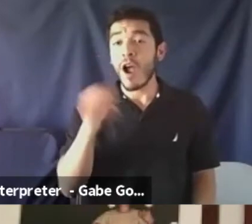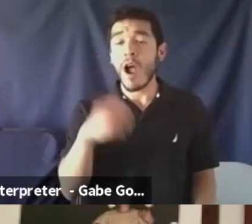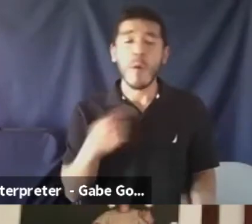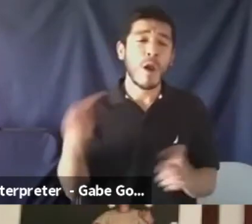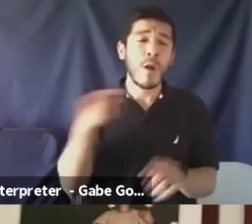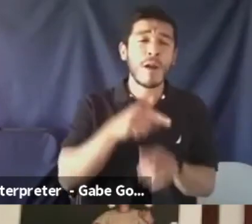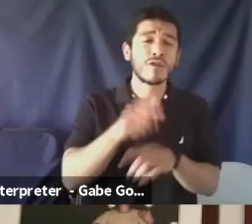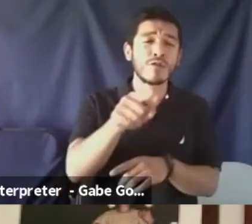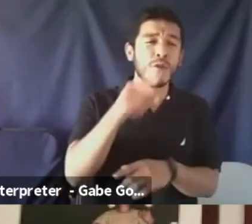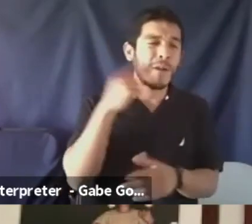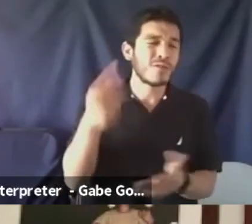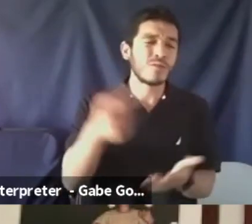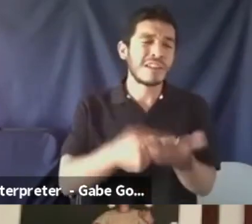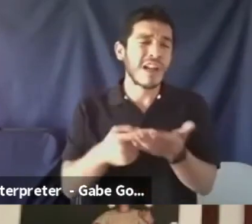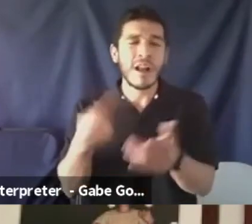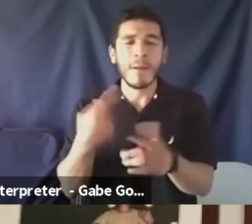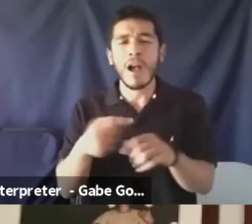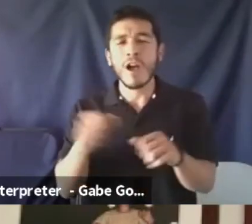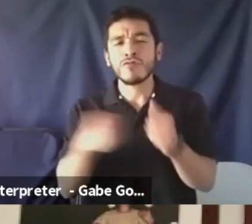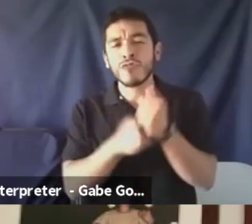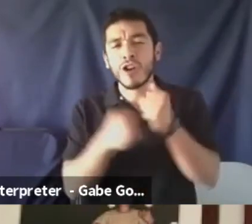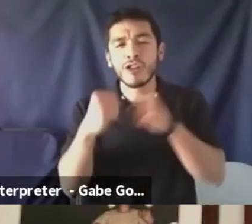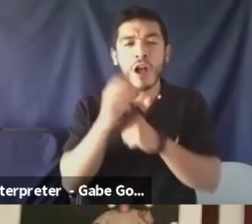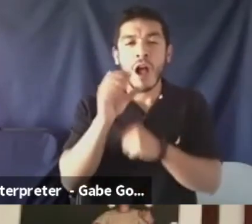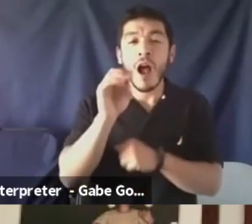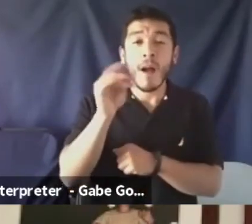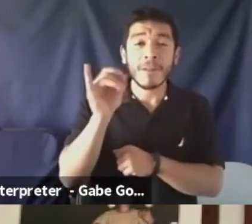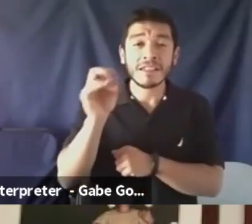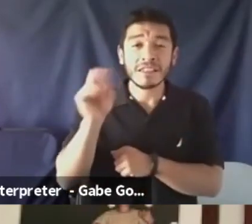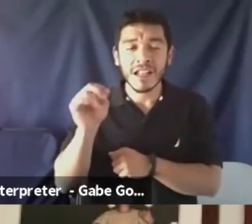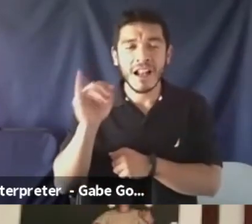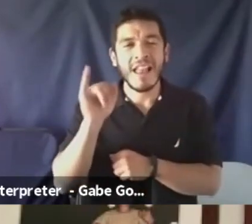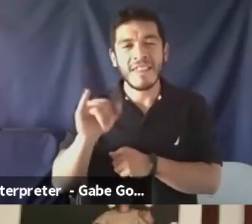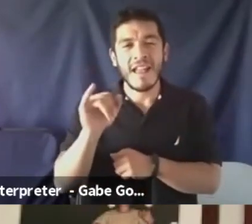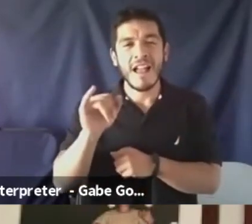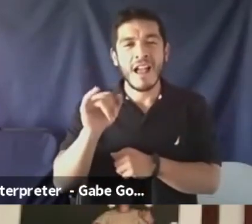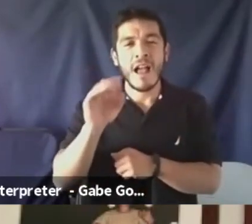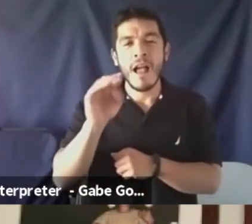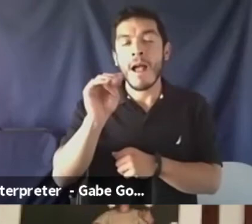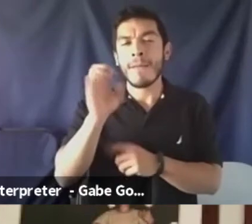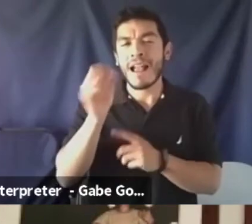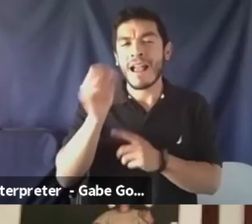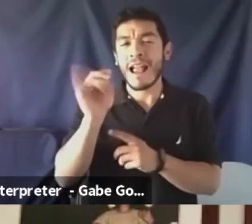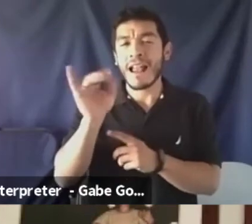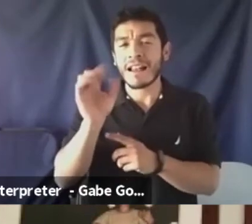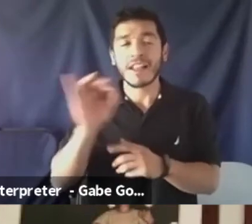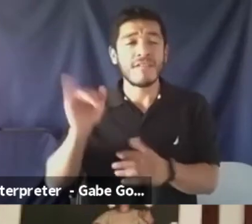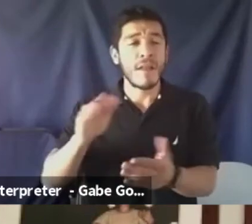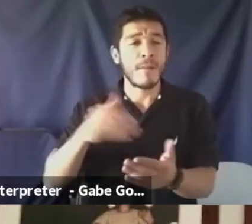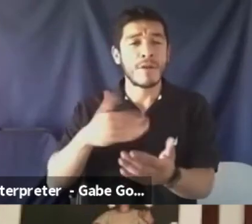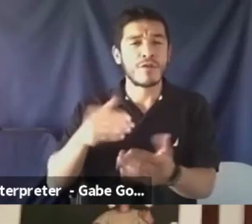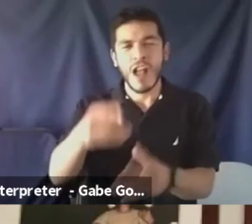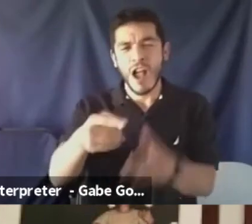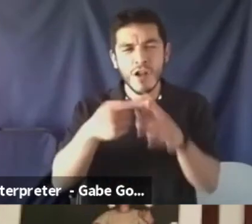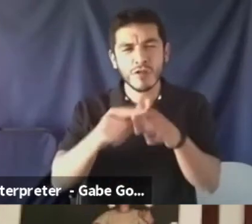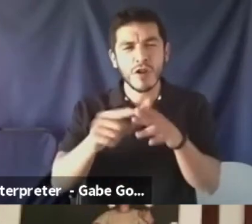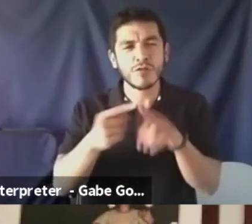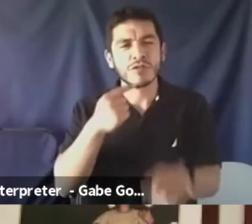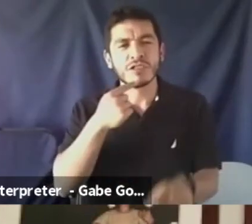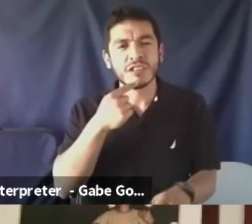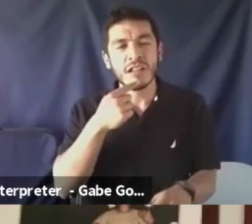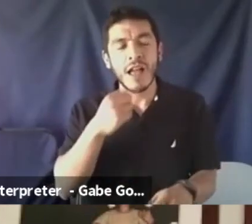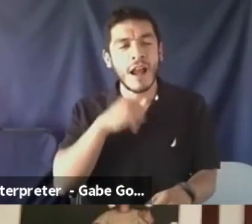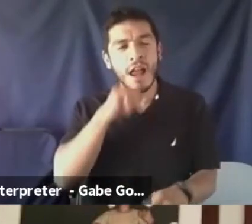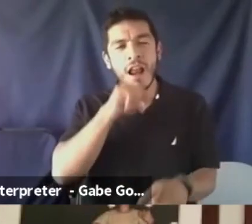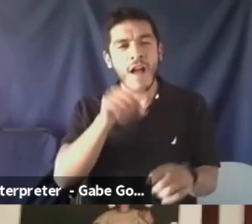because we talked about structure, composition, the mechanics of the song, and you started to say, and I'd love for you